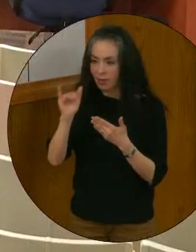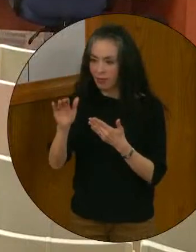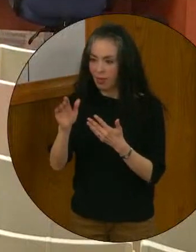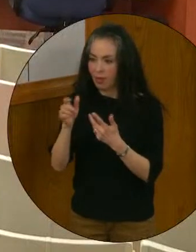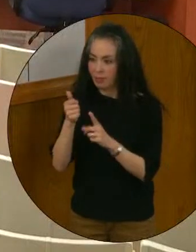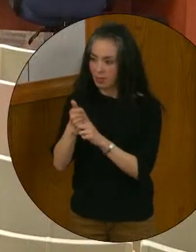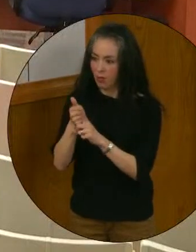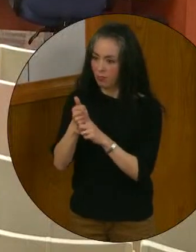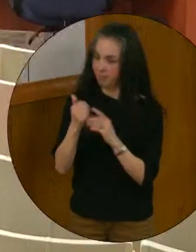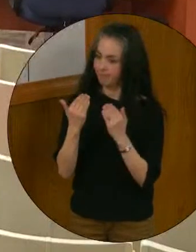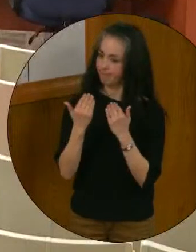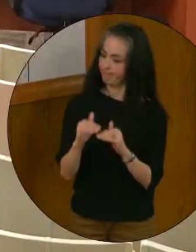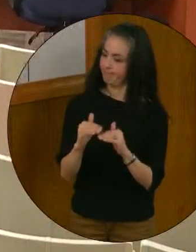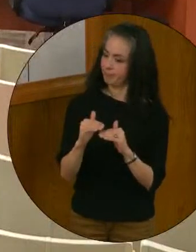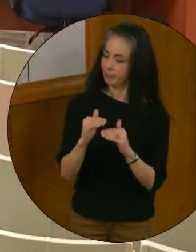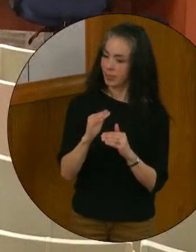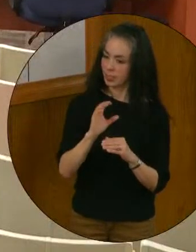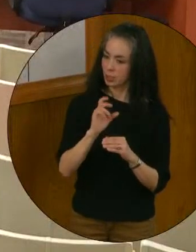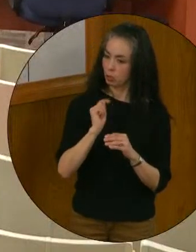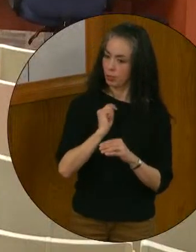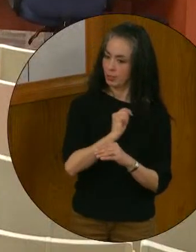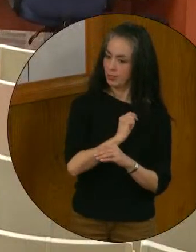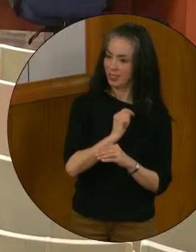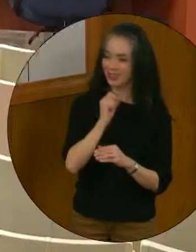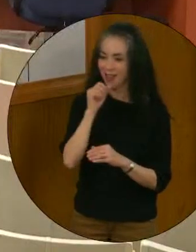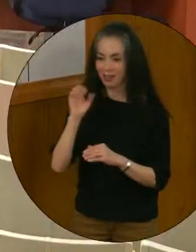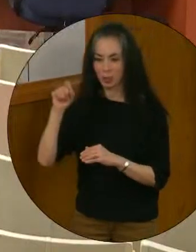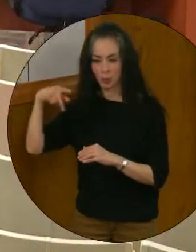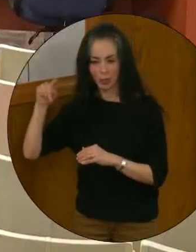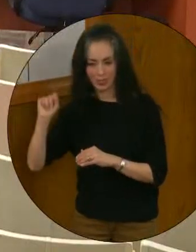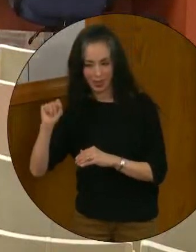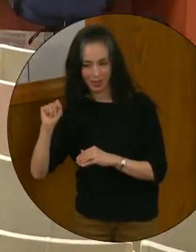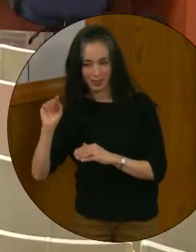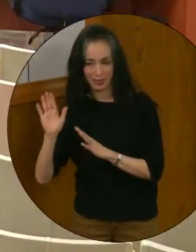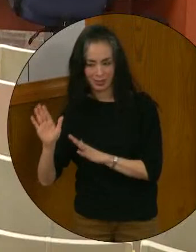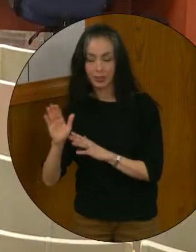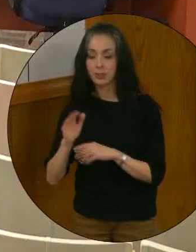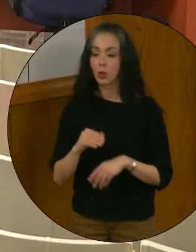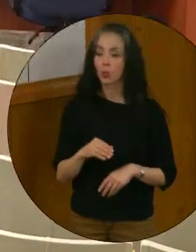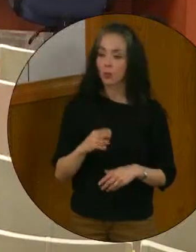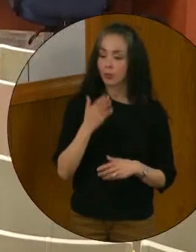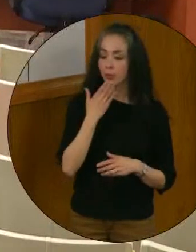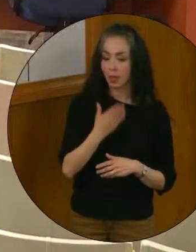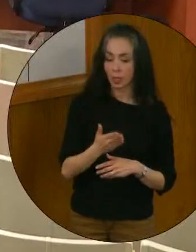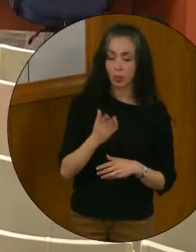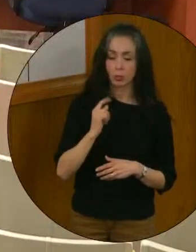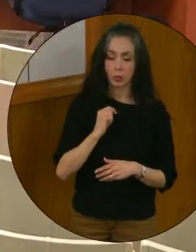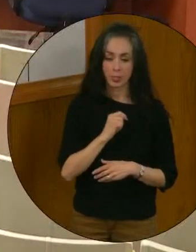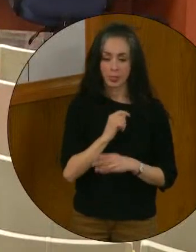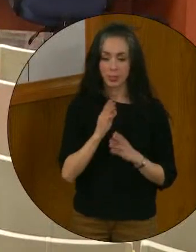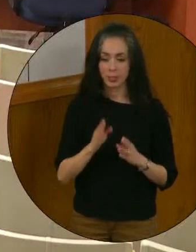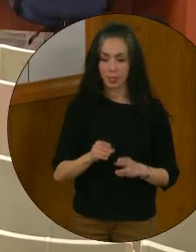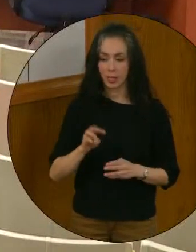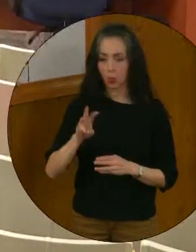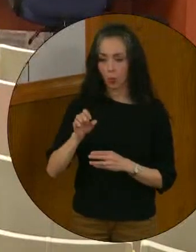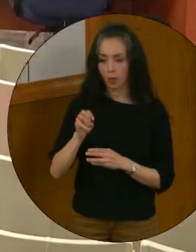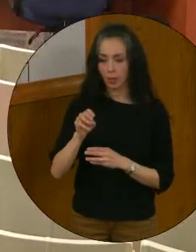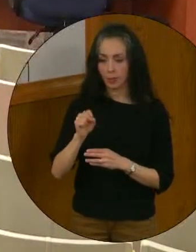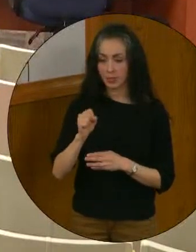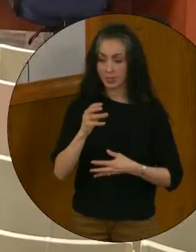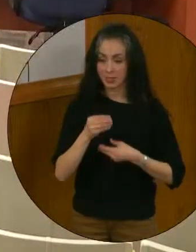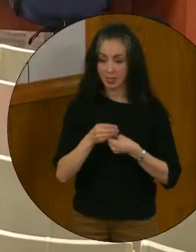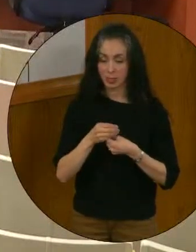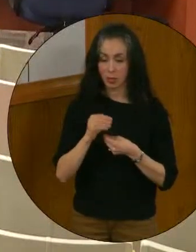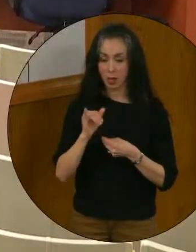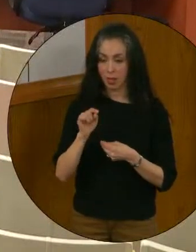trustee and not part of the superintendent committees. That's fair. Thank you, Trustee Williams. This is an action item, but there is no action